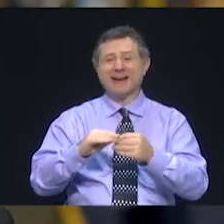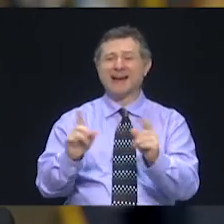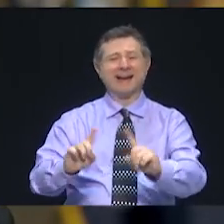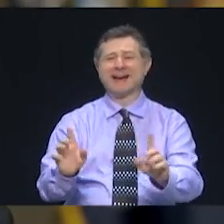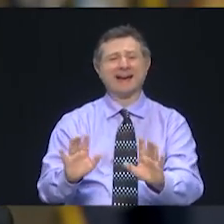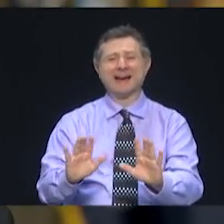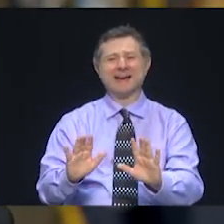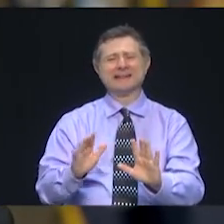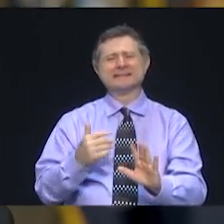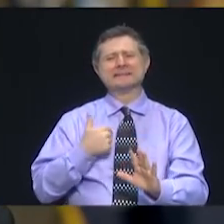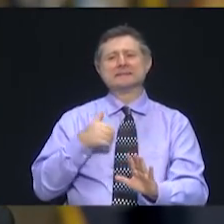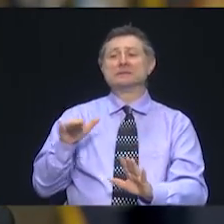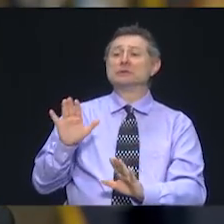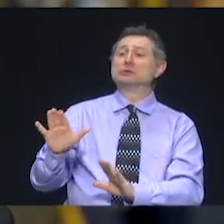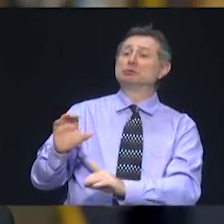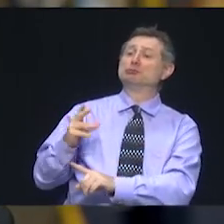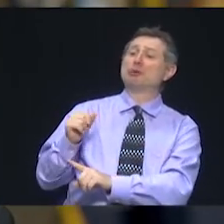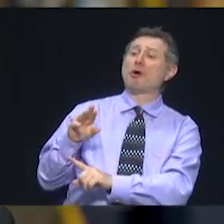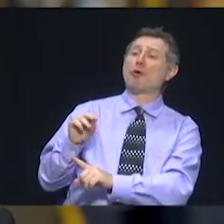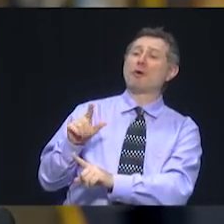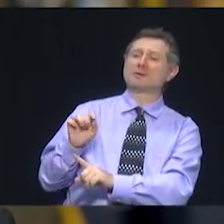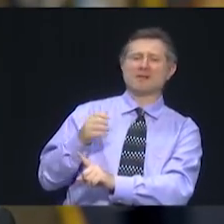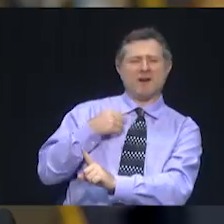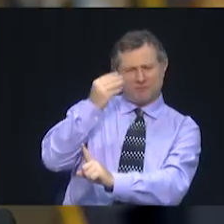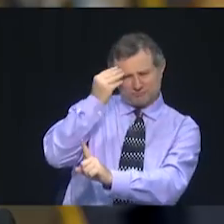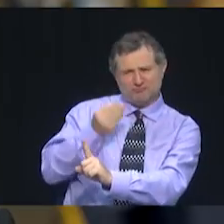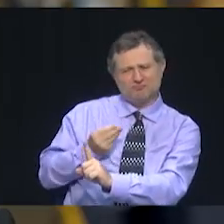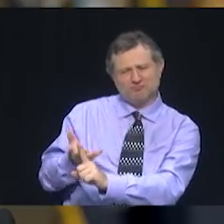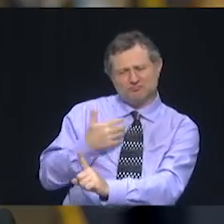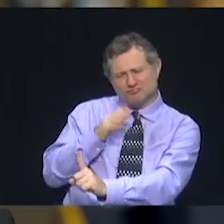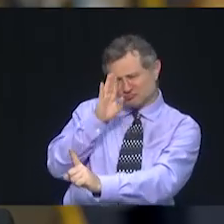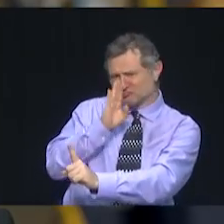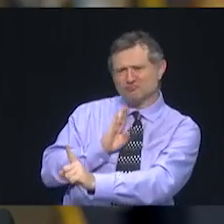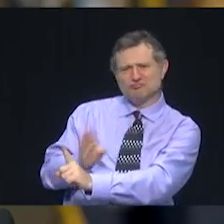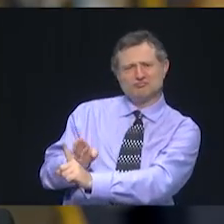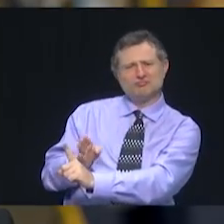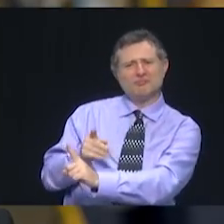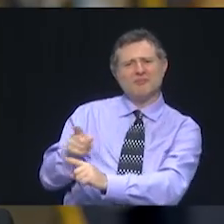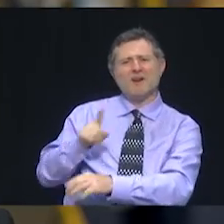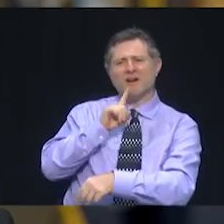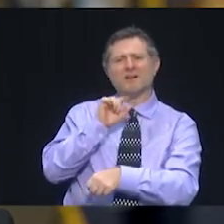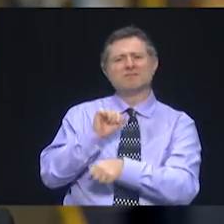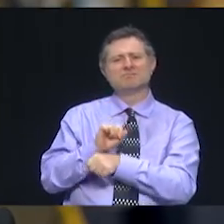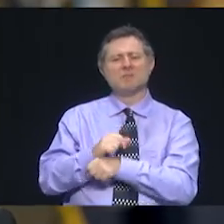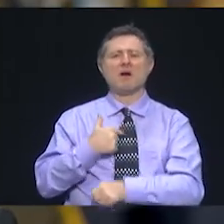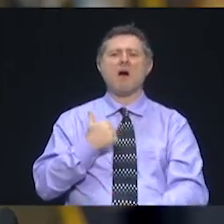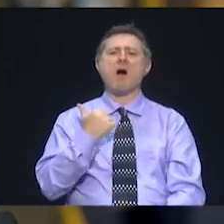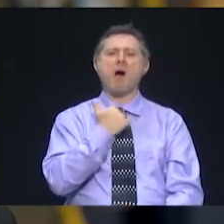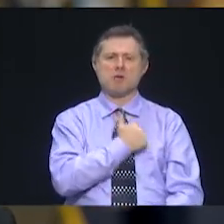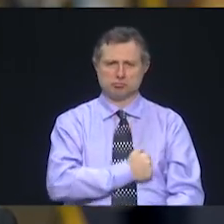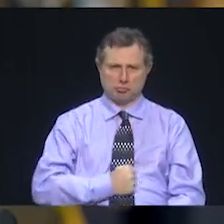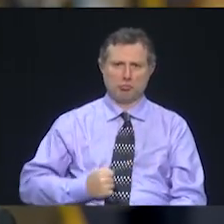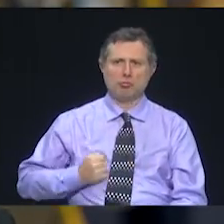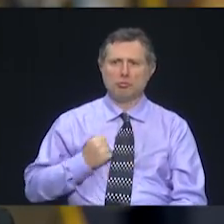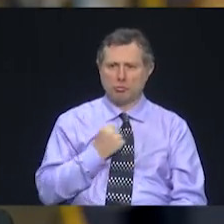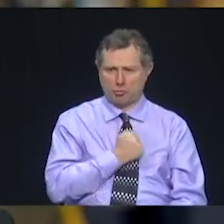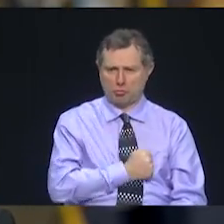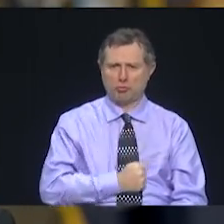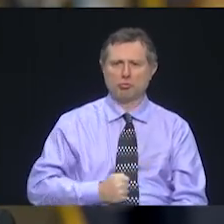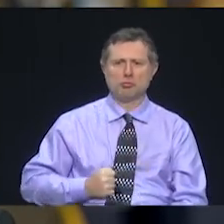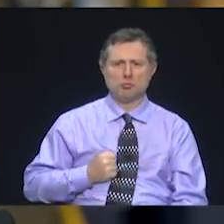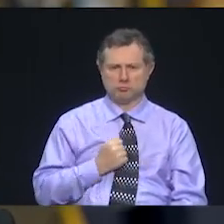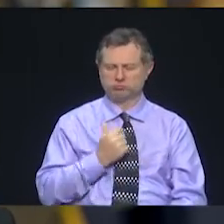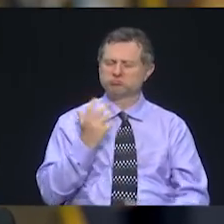Charlotte, I want you to know that I am truly and deeply sorry. I brought my